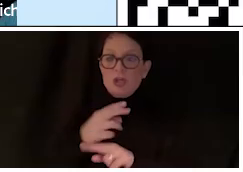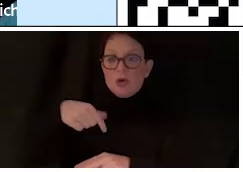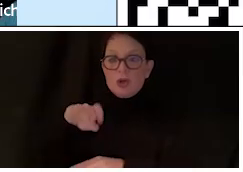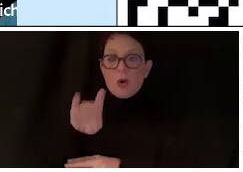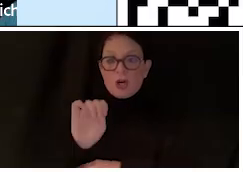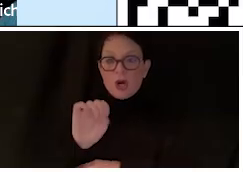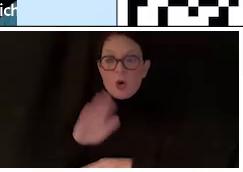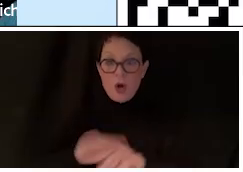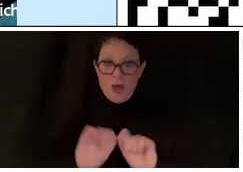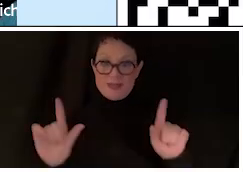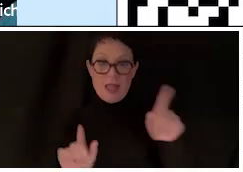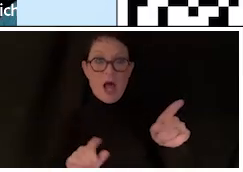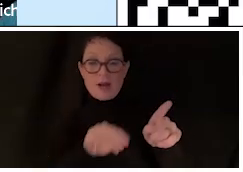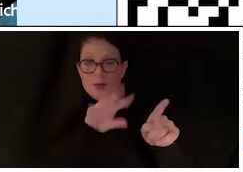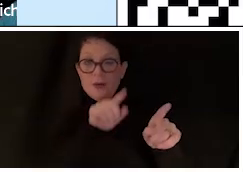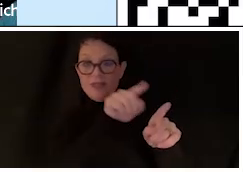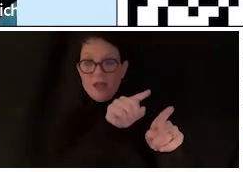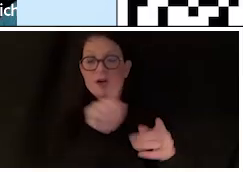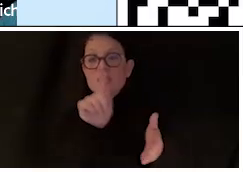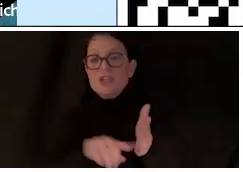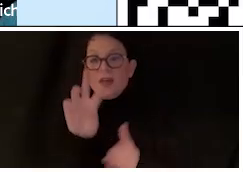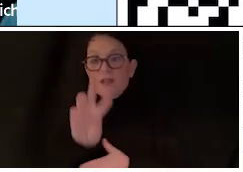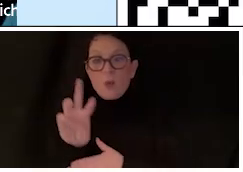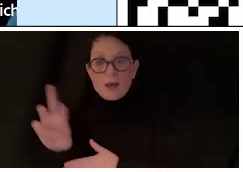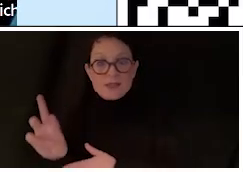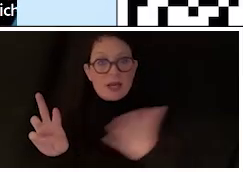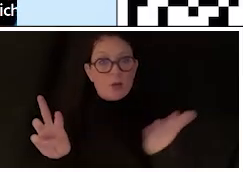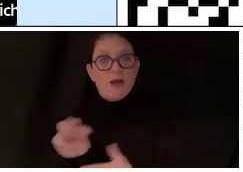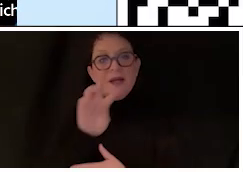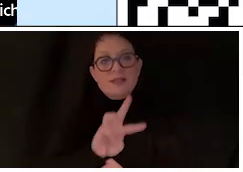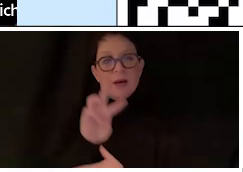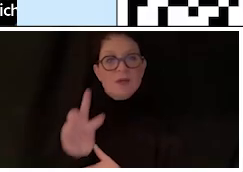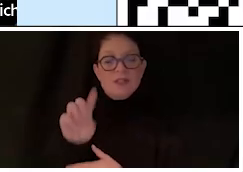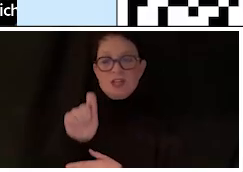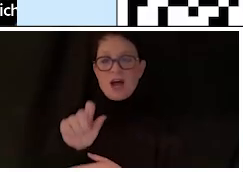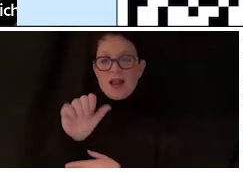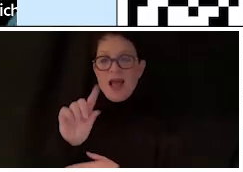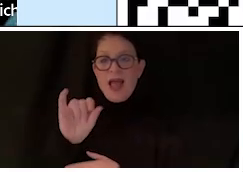code on this slide to visit our website at